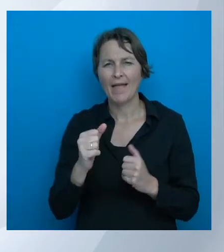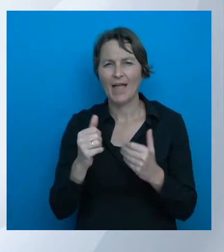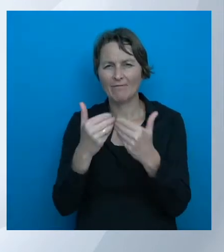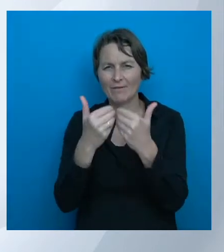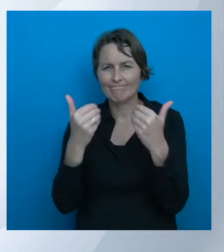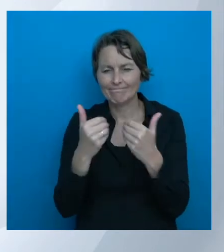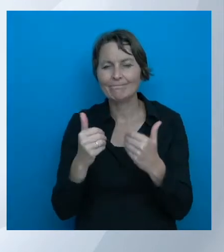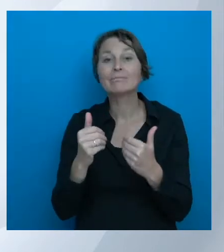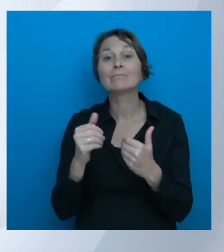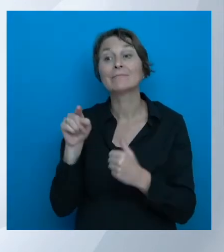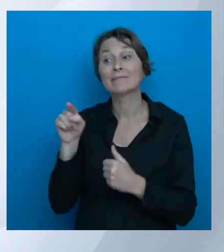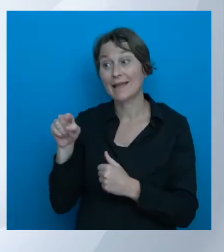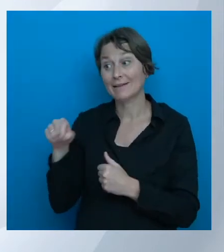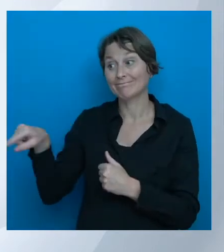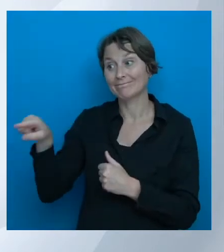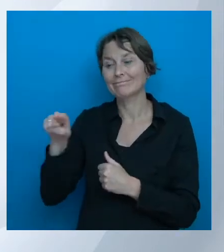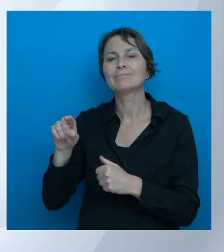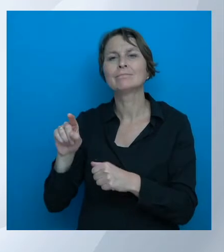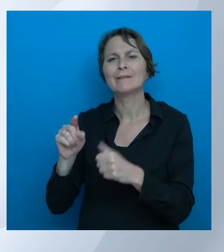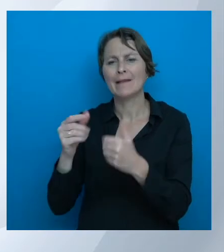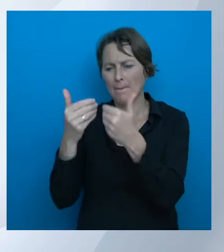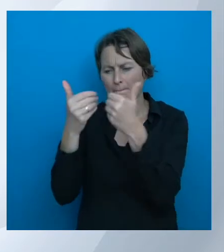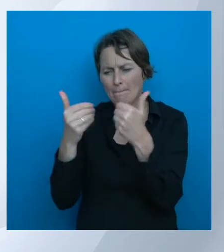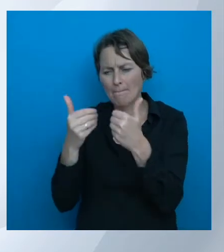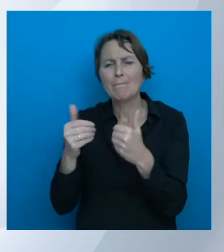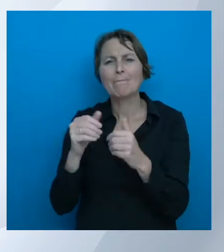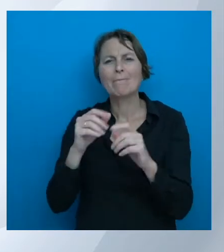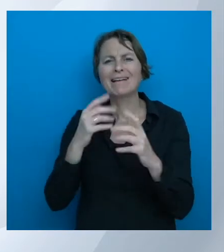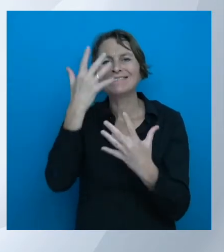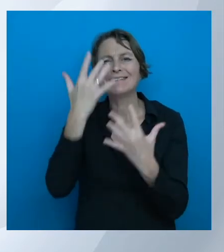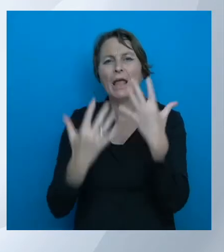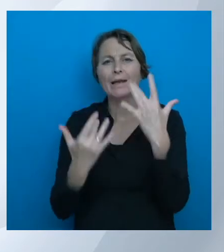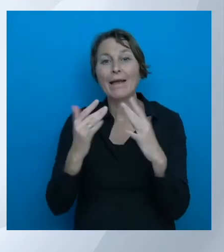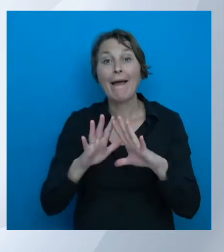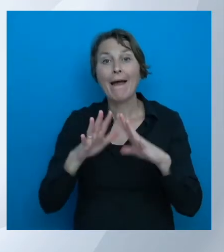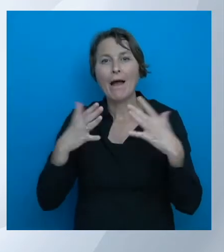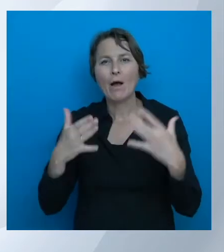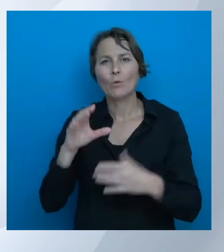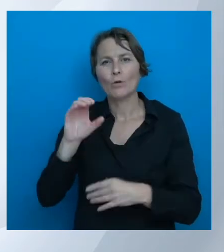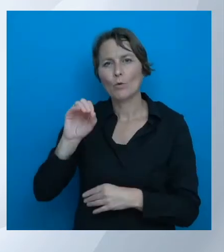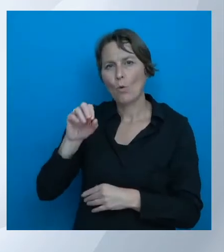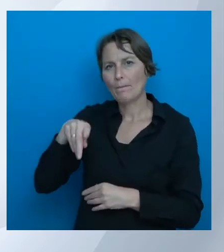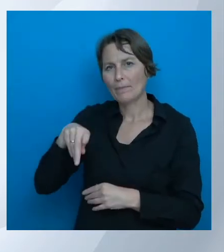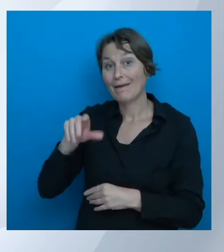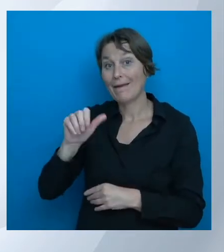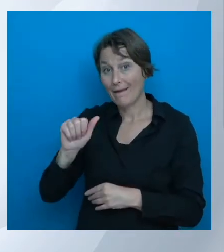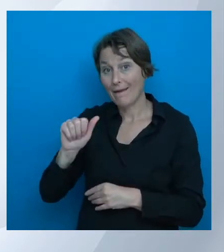to parse this data and then send back if it's allowed or not.